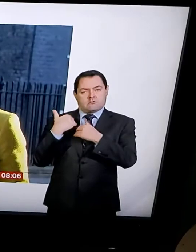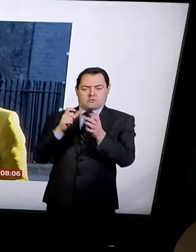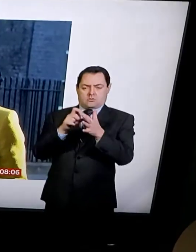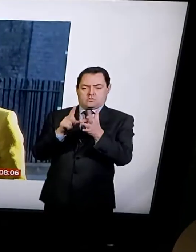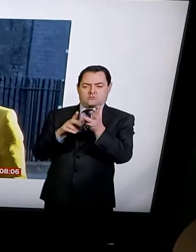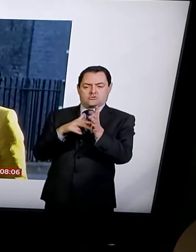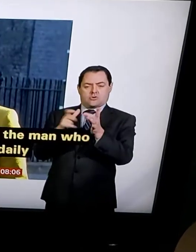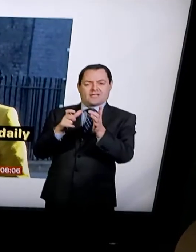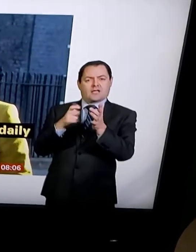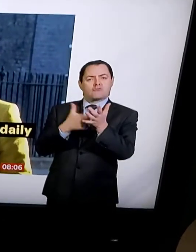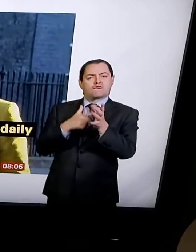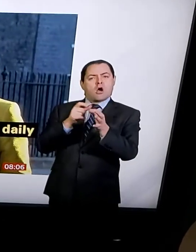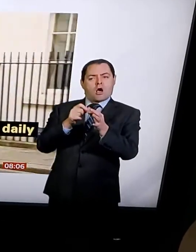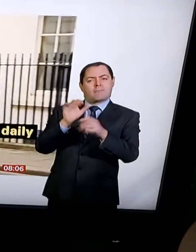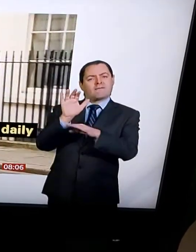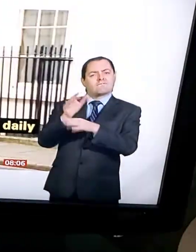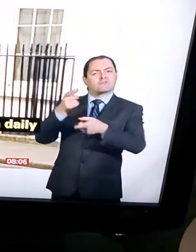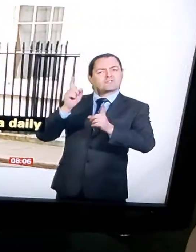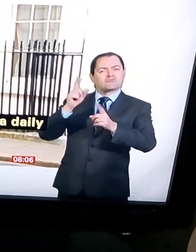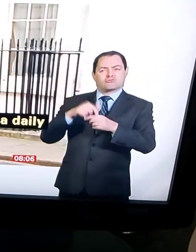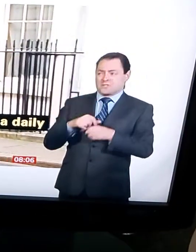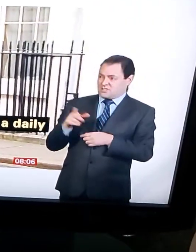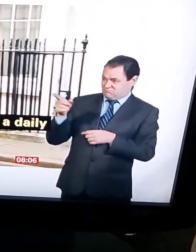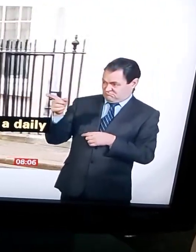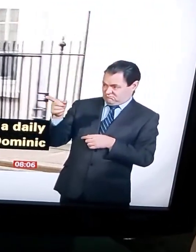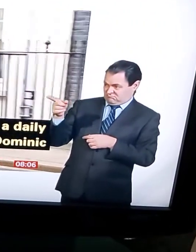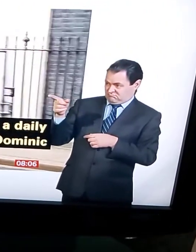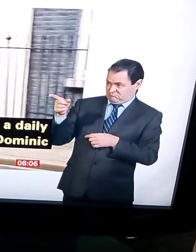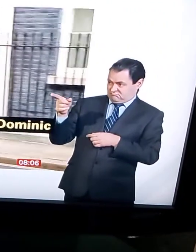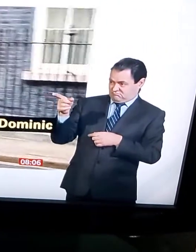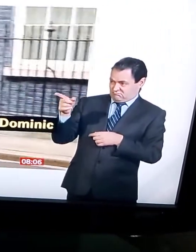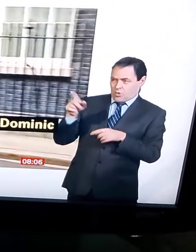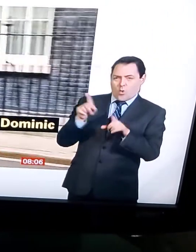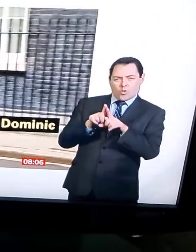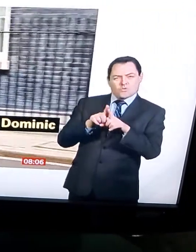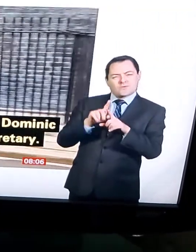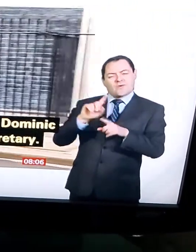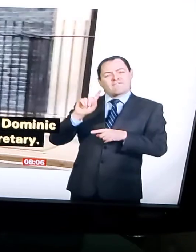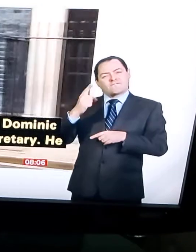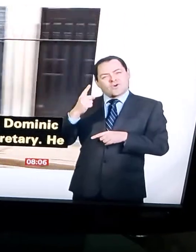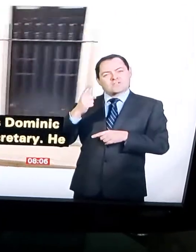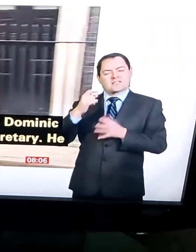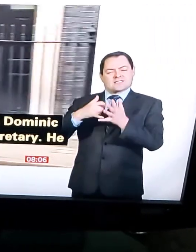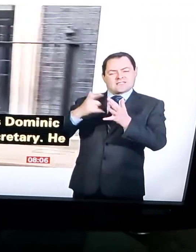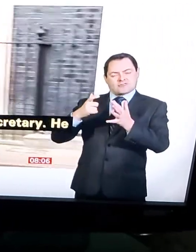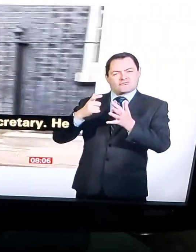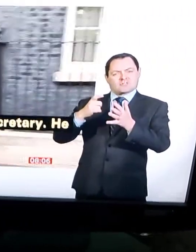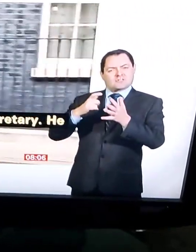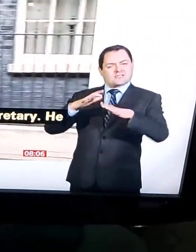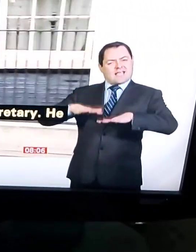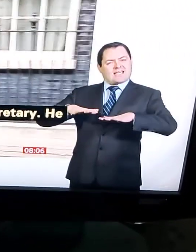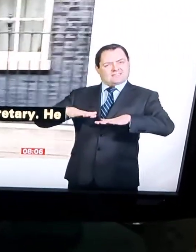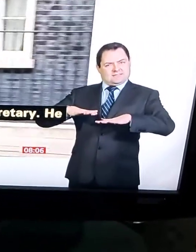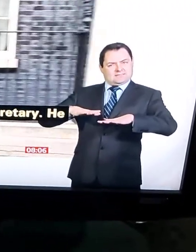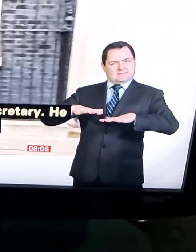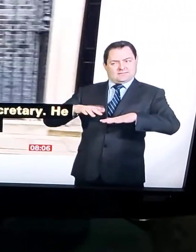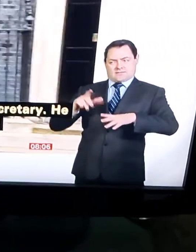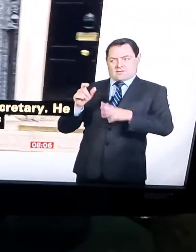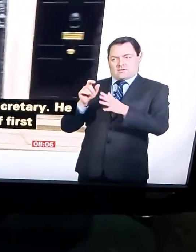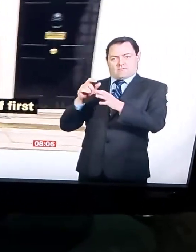Raab, the Foreign Secretary. He also holds this post of First Secretary of State, and Boris Johnson has now asked him to step